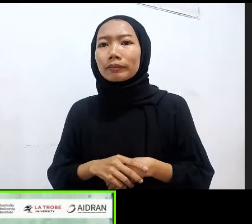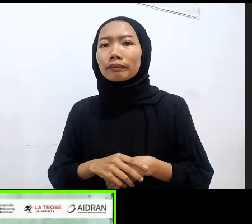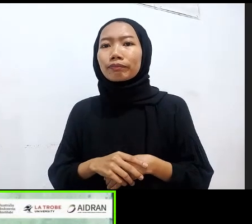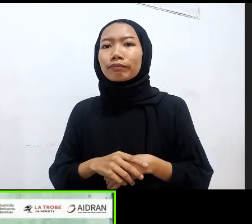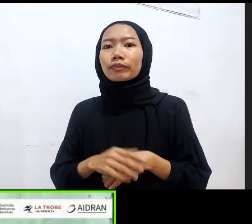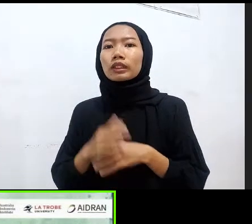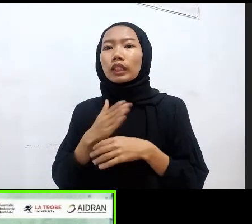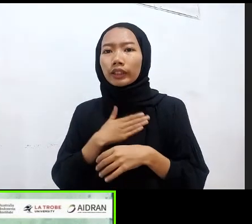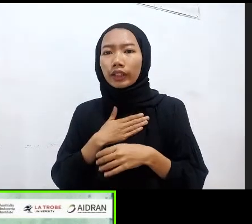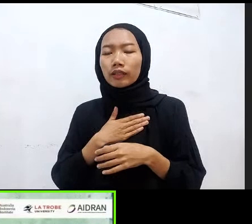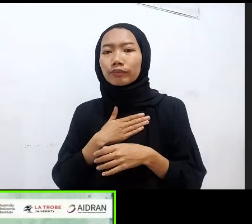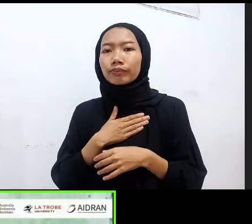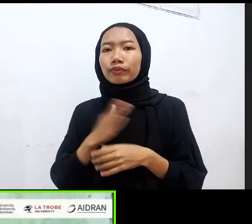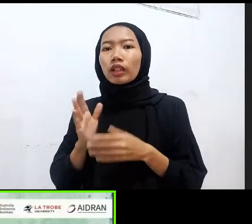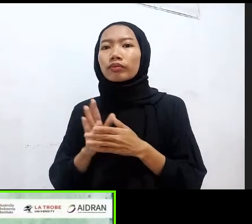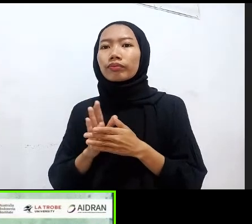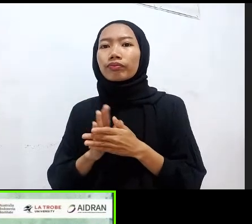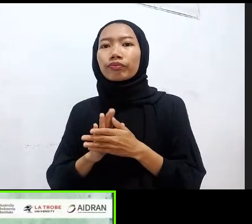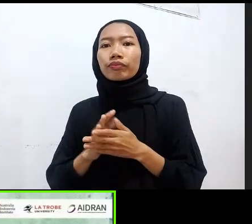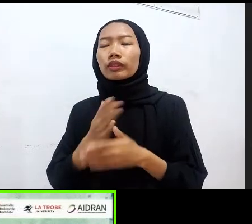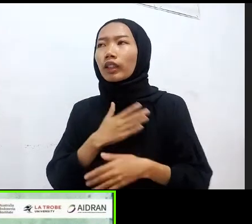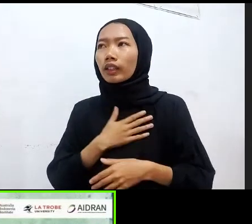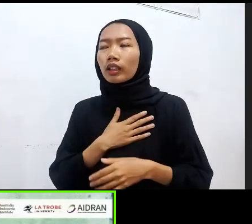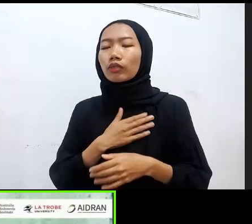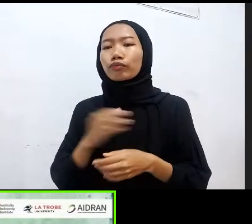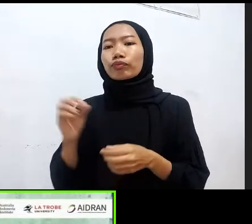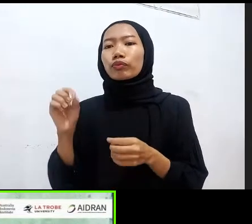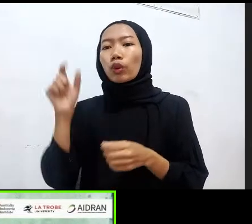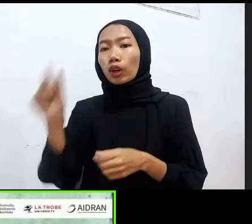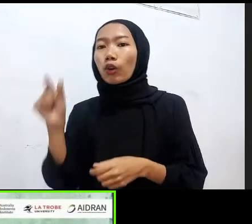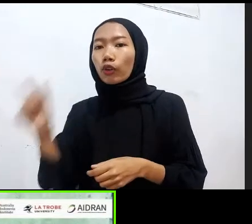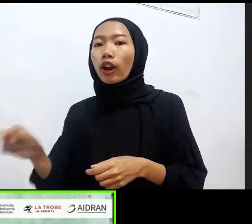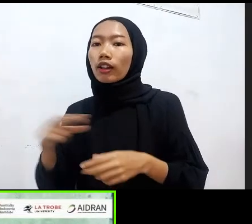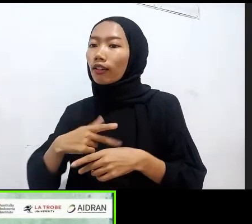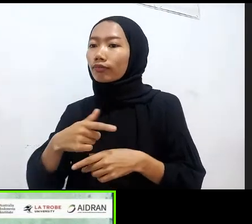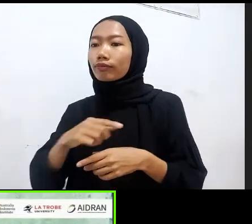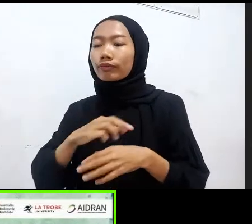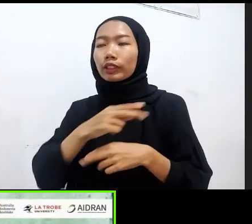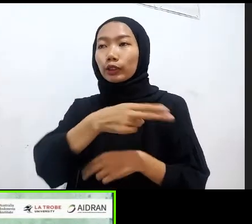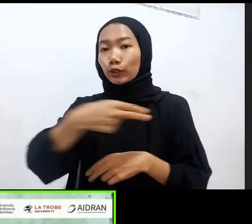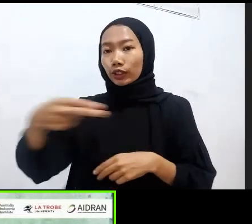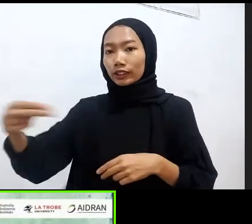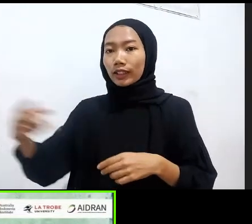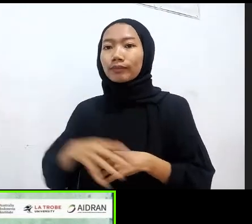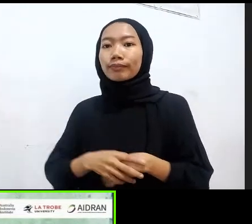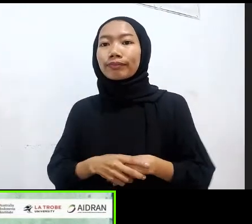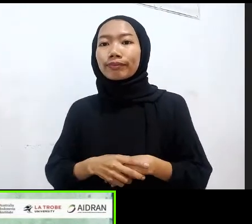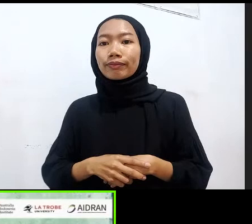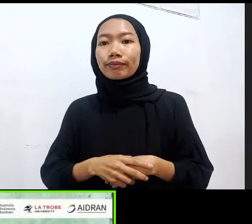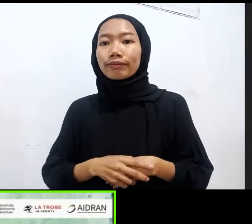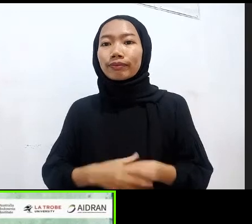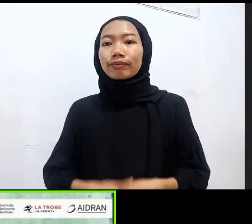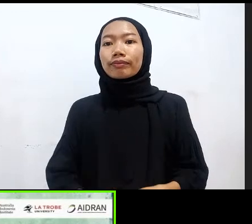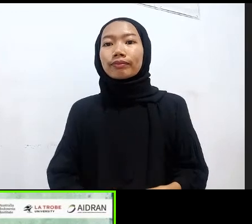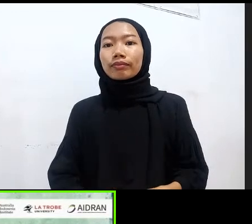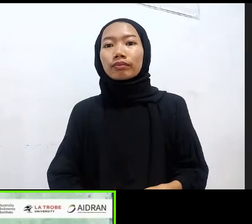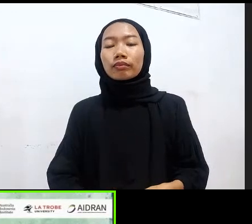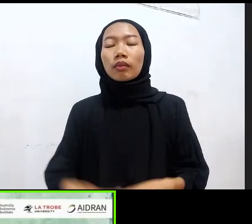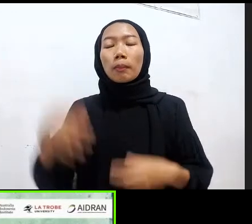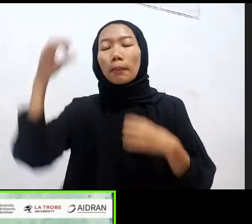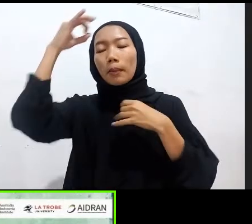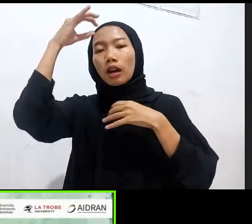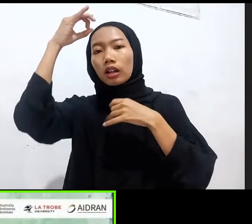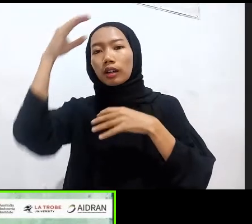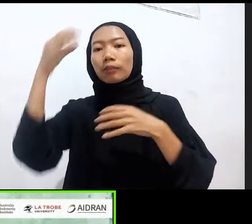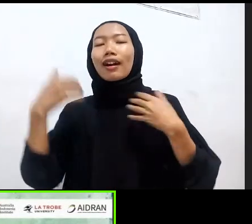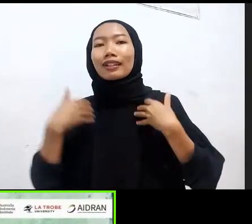really aspire that Indonesian government will have something like NDIS, I know that could be far